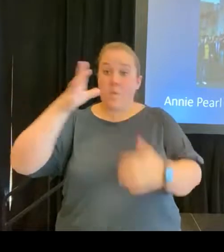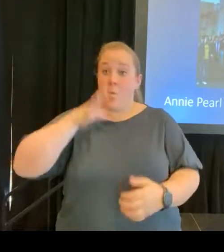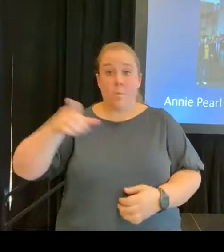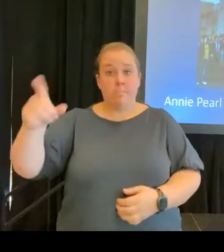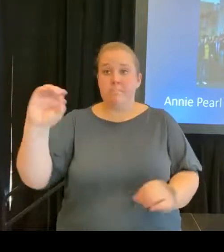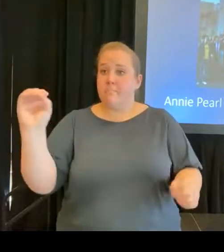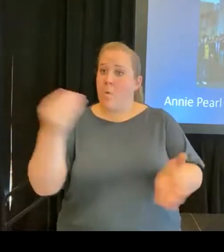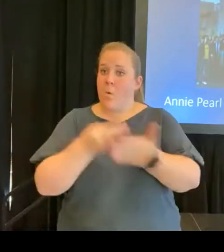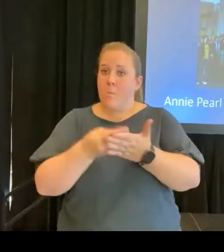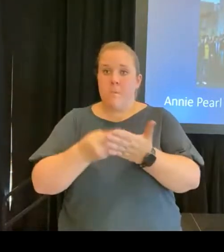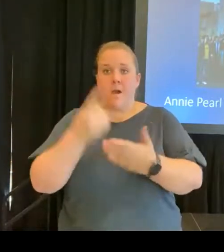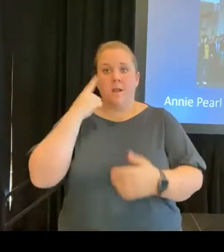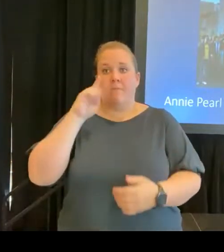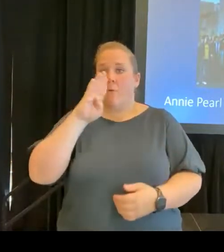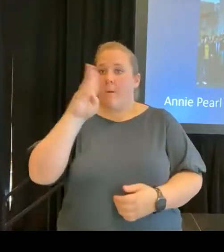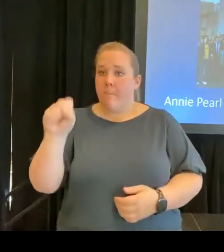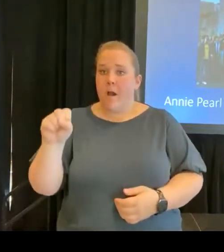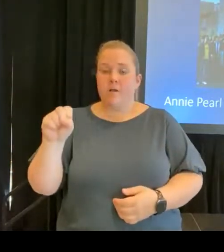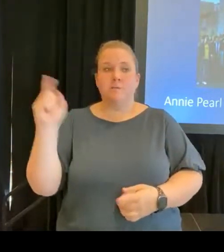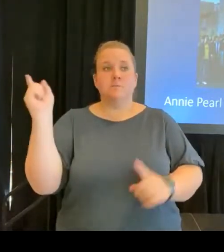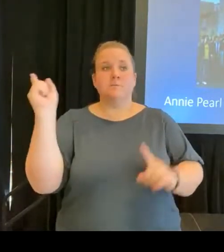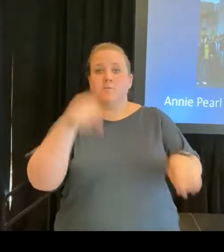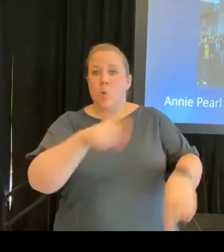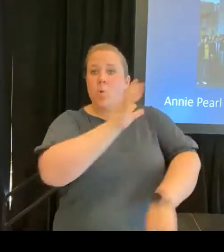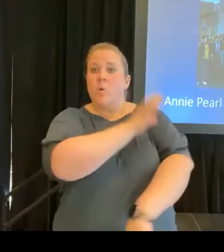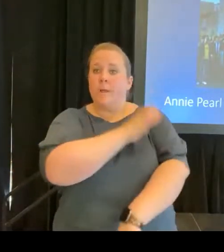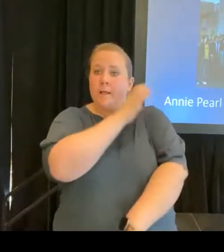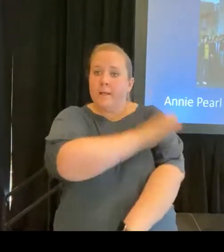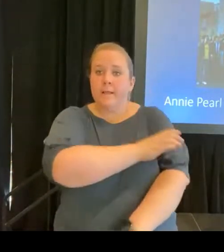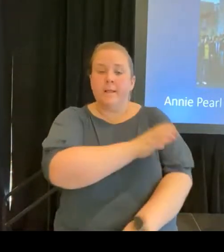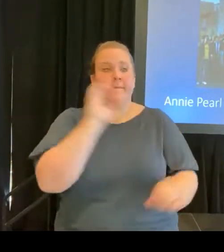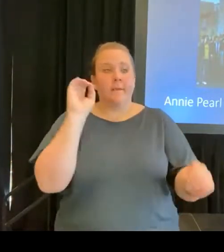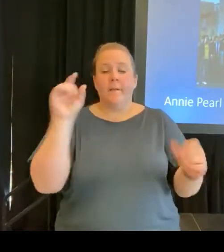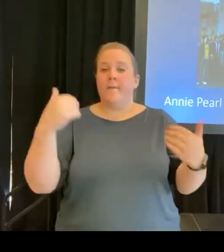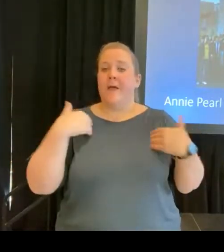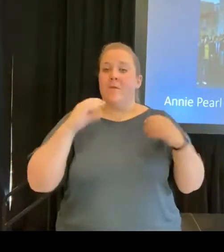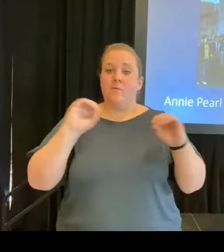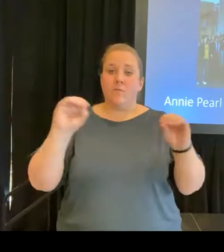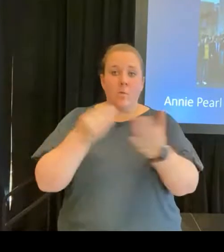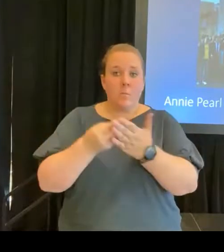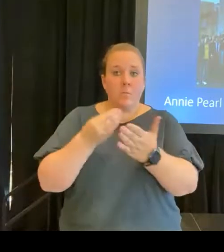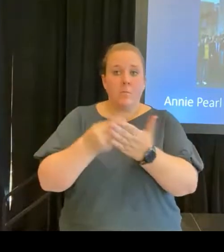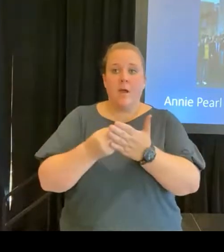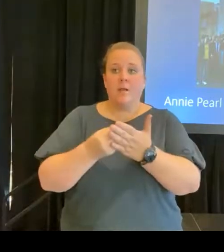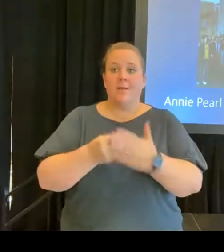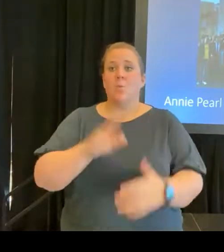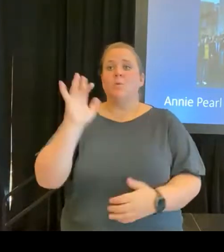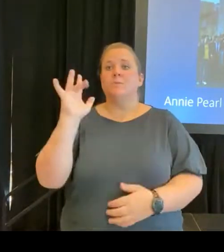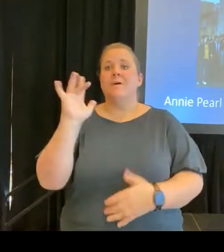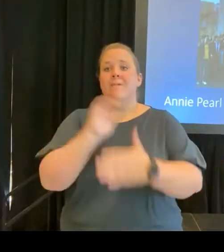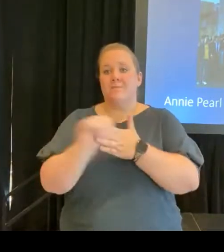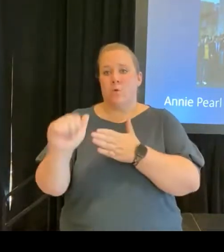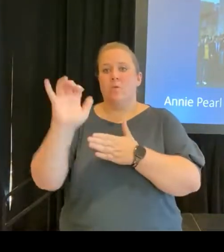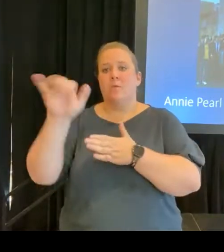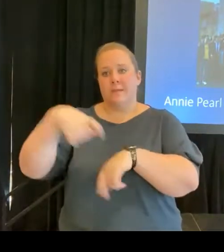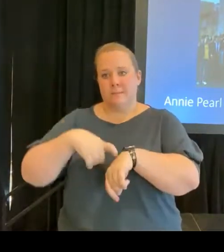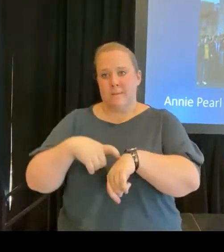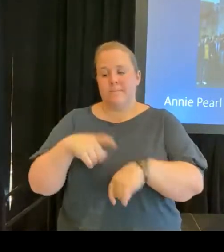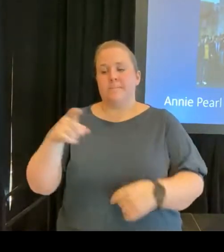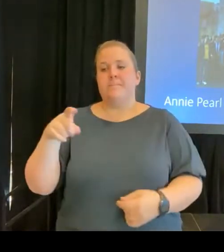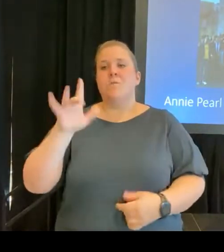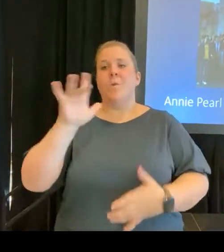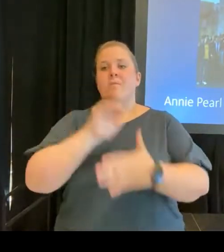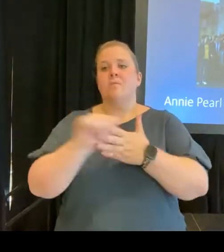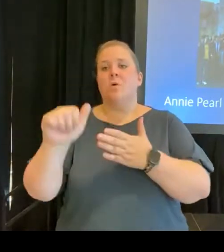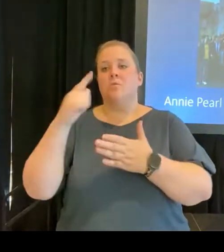have the money to get the bus to go to her clinics. She didn't have the money. It was $25 at that time